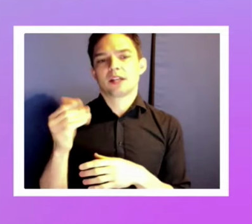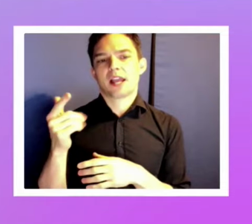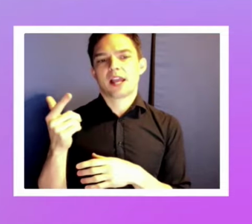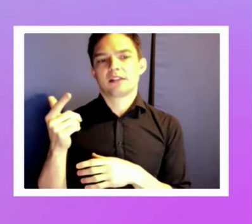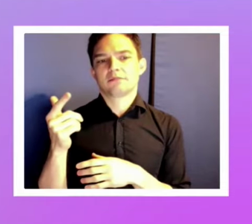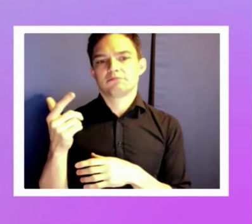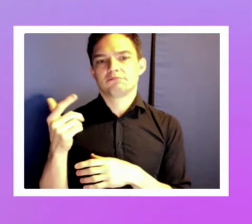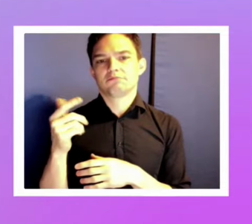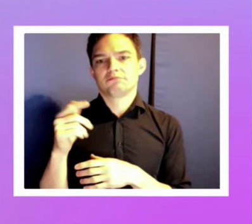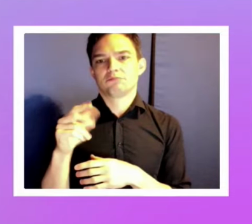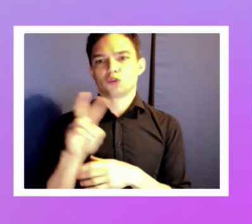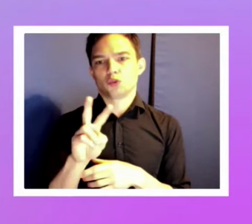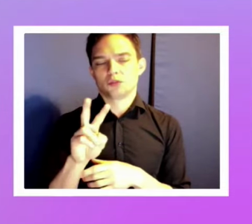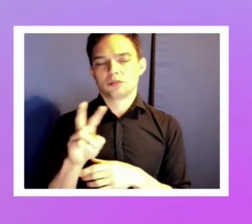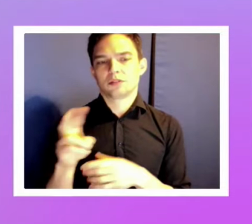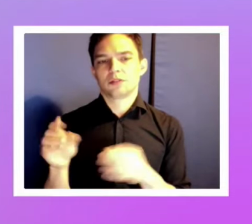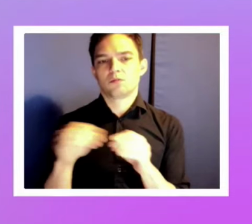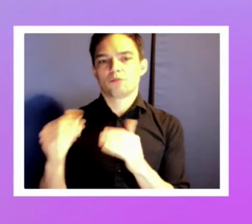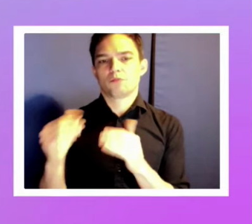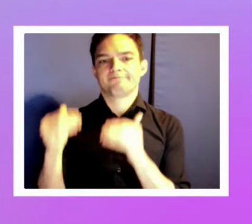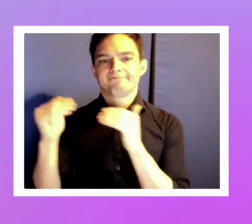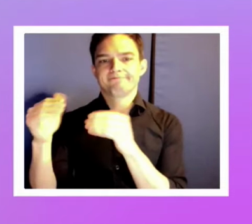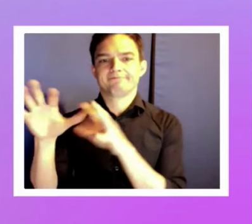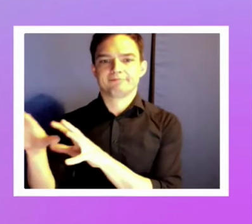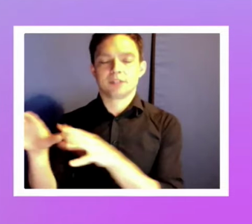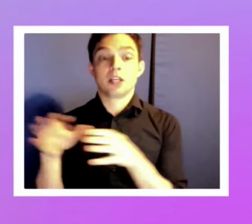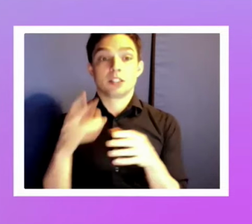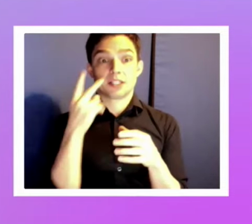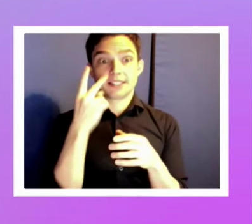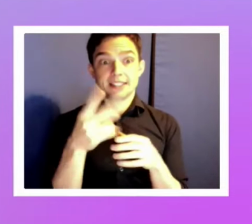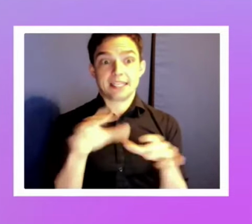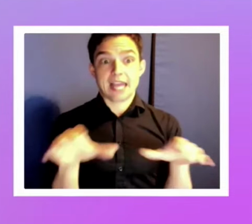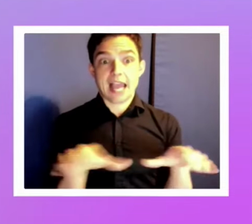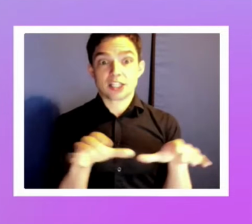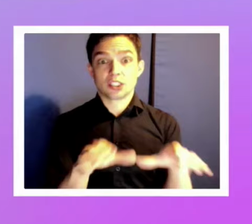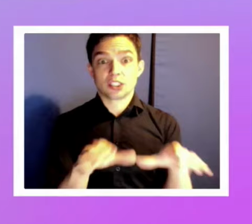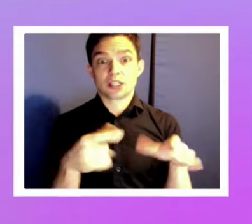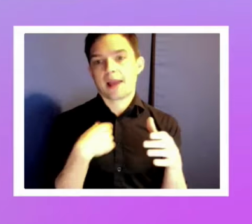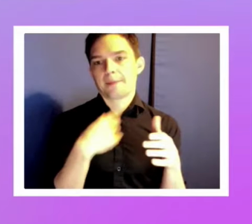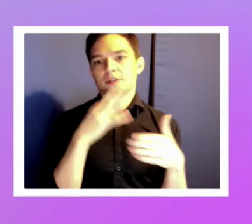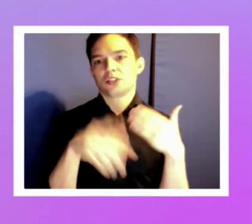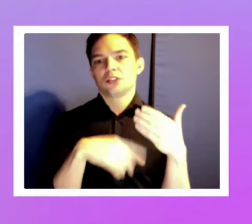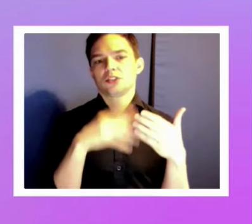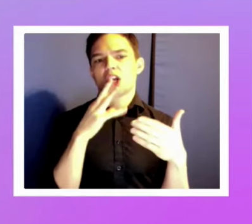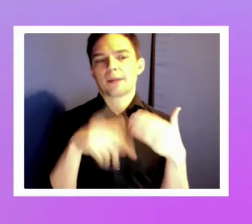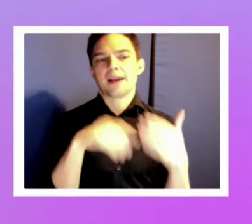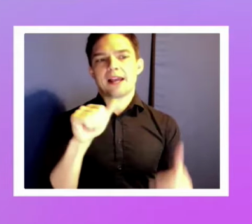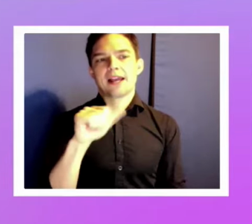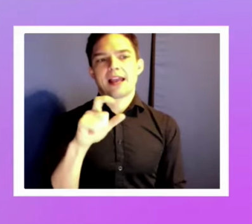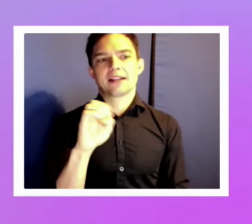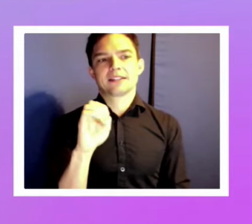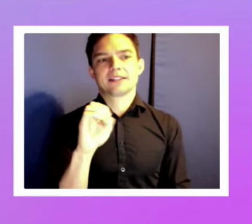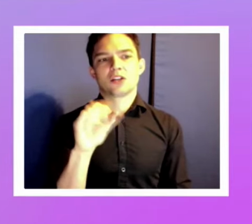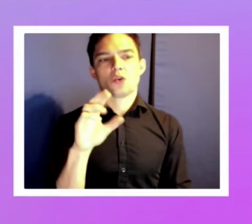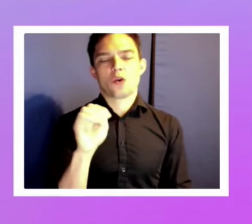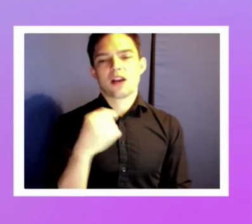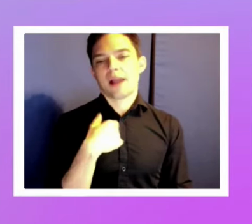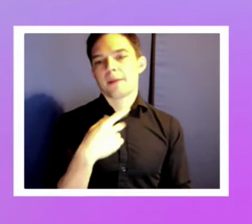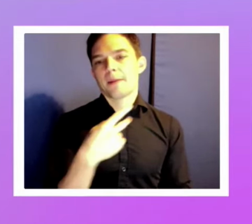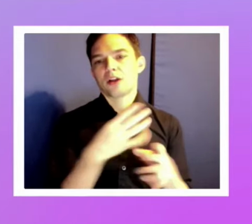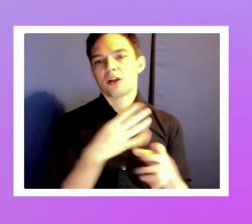today. And to just see this in action, I'm talking about X4 because I'm the product owner of X4.